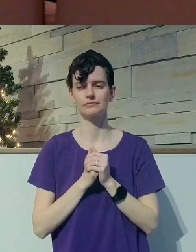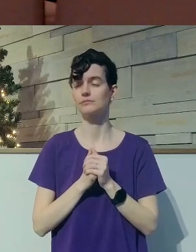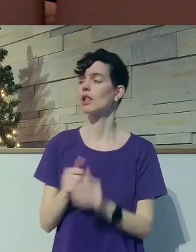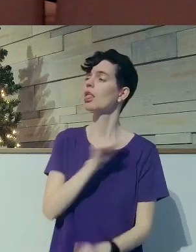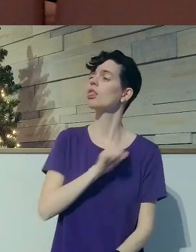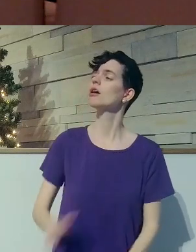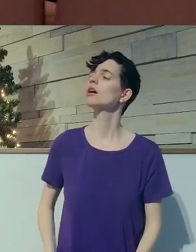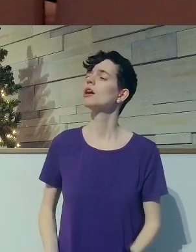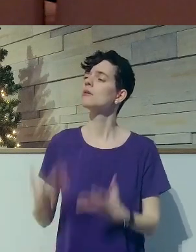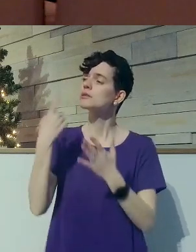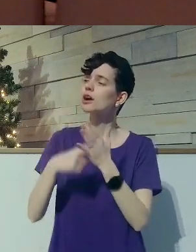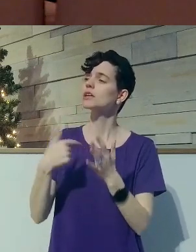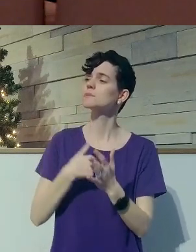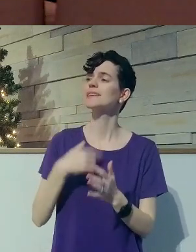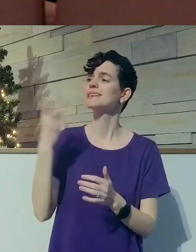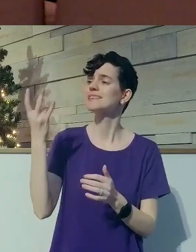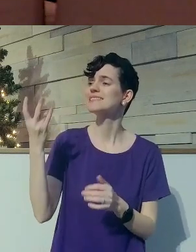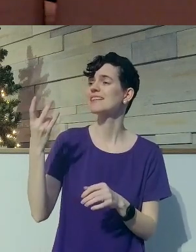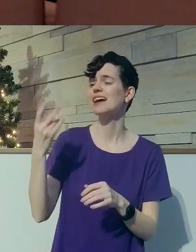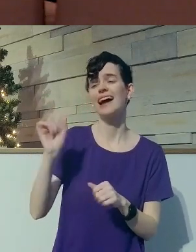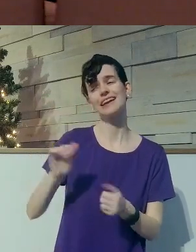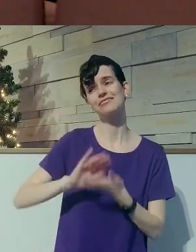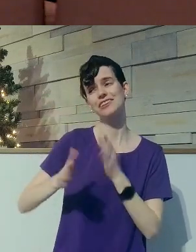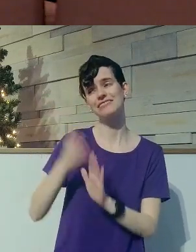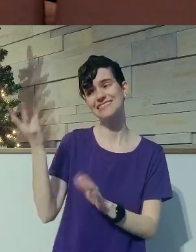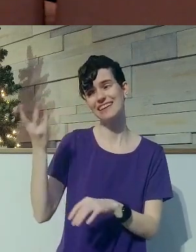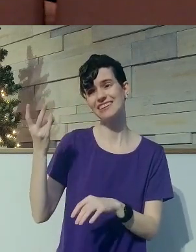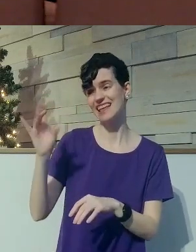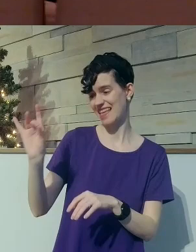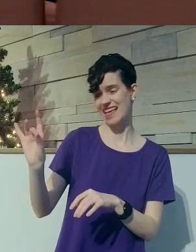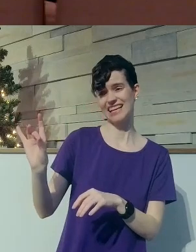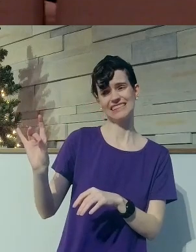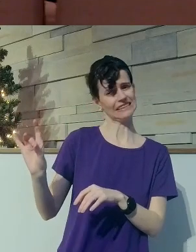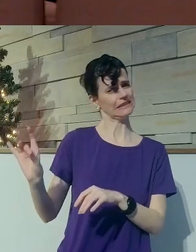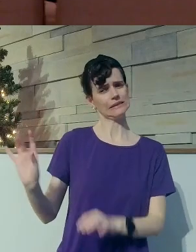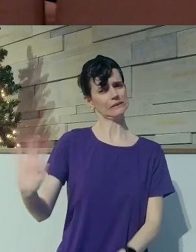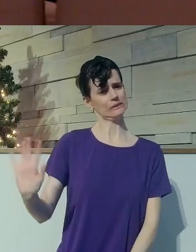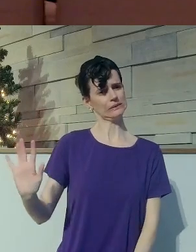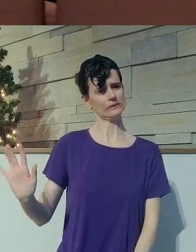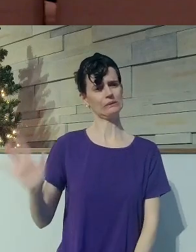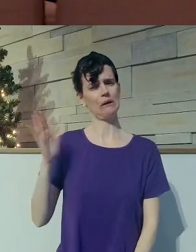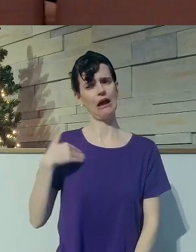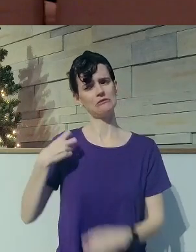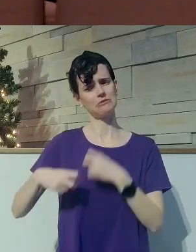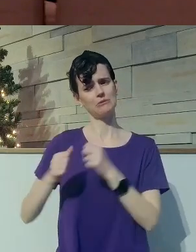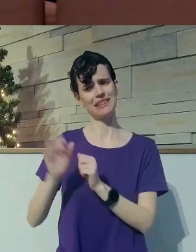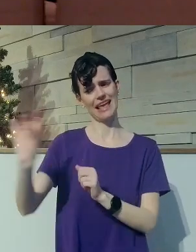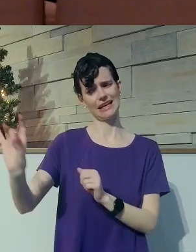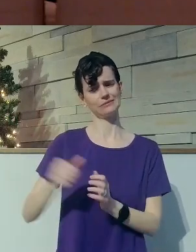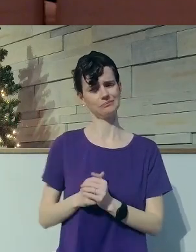Lord, how much is it going to cost me? 7? I can forgive 7. 8? We got a problem, all right? We're going to have a real issue with 8.